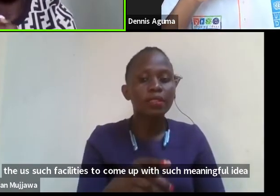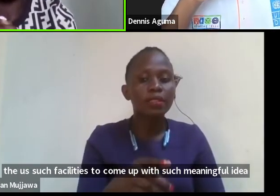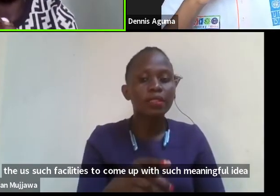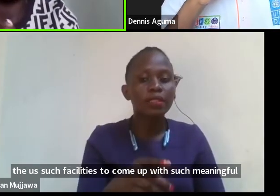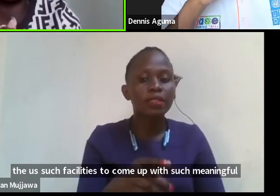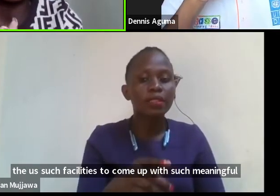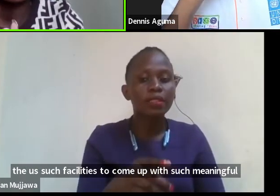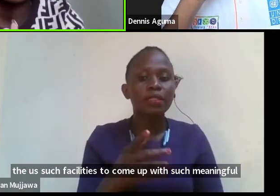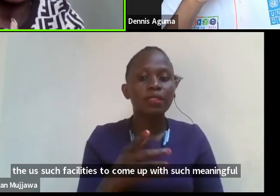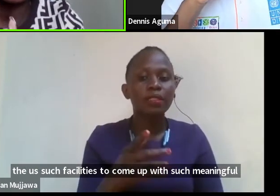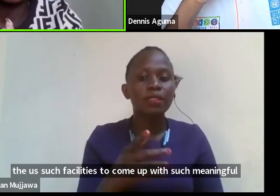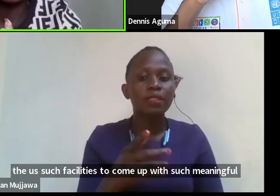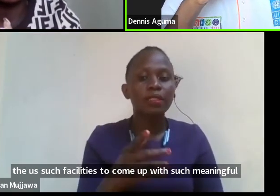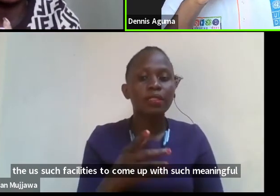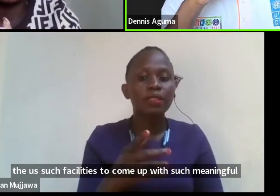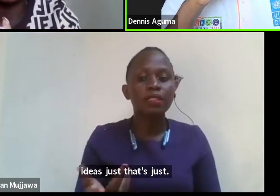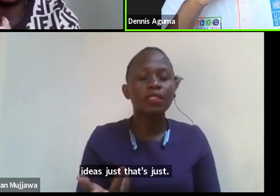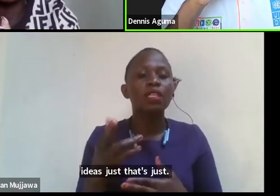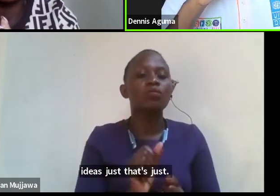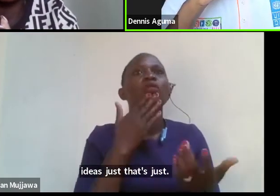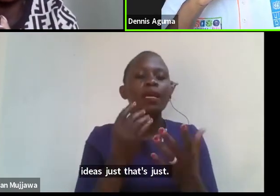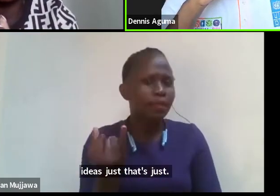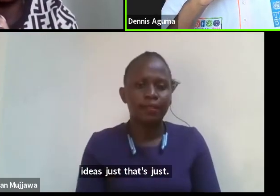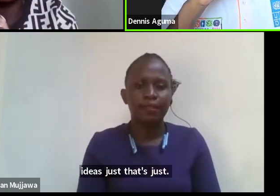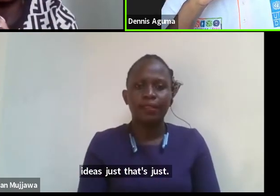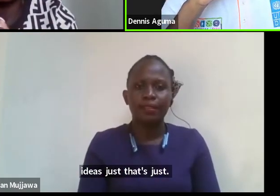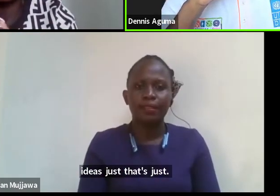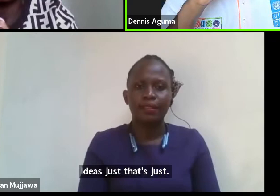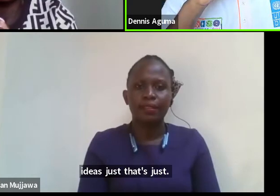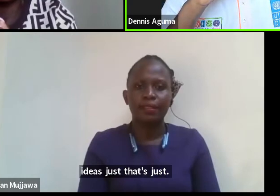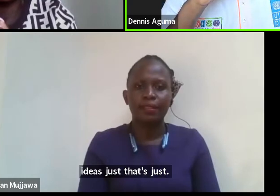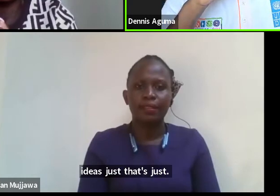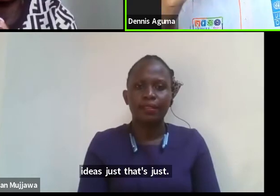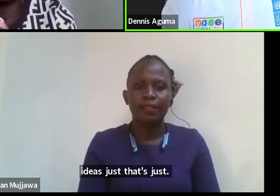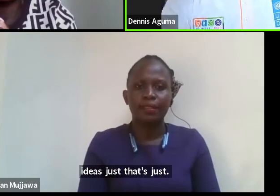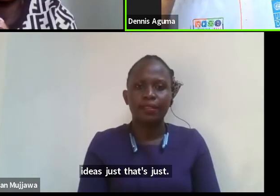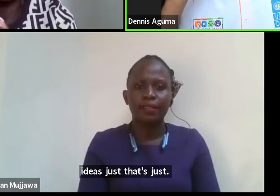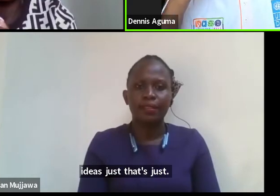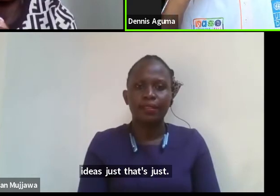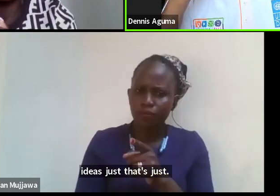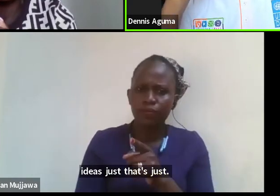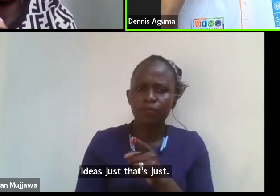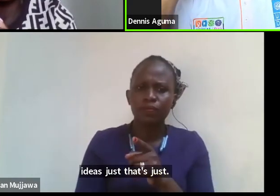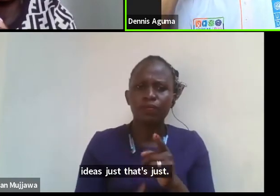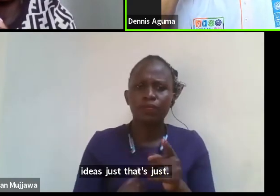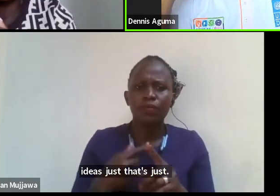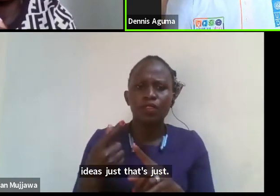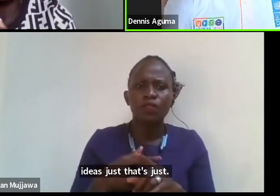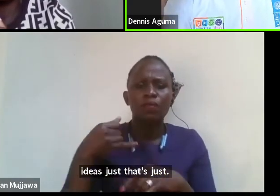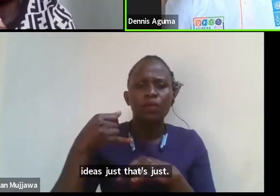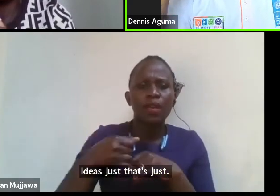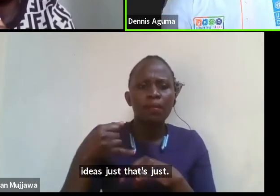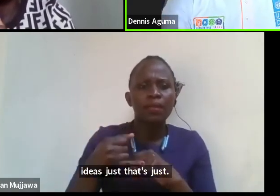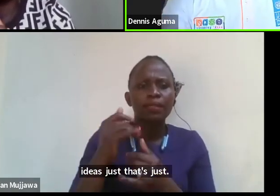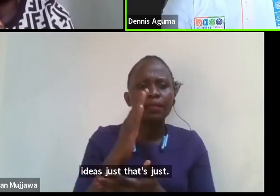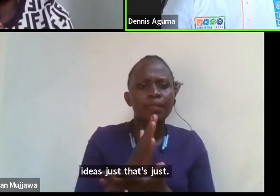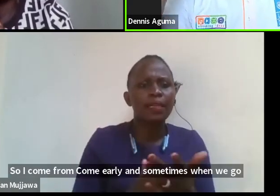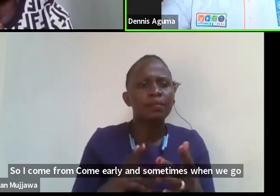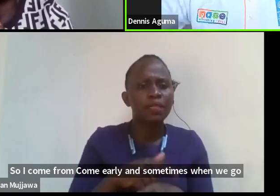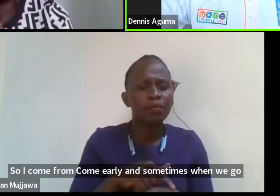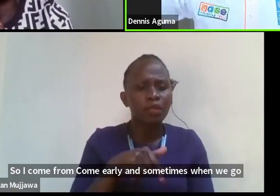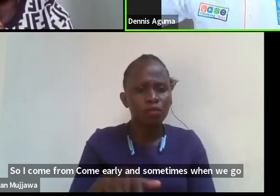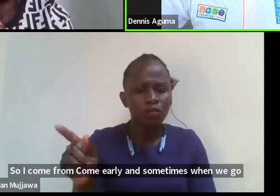example. Actually, that's a very good point to note. So I come from Kabale, and sometimes when we go towards the